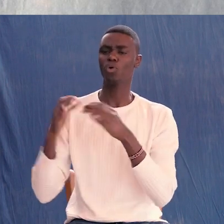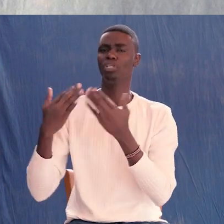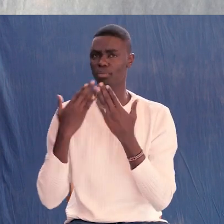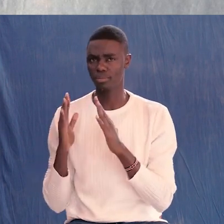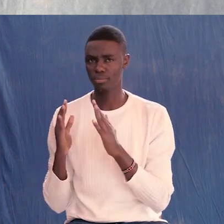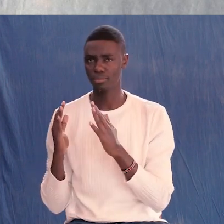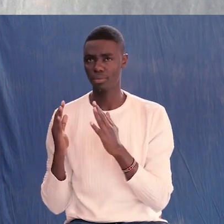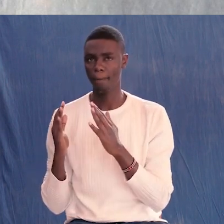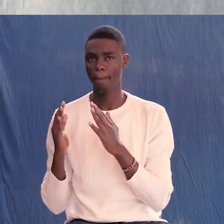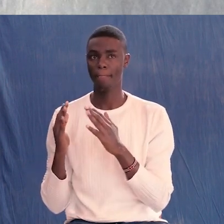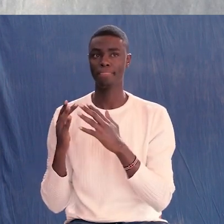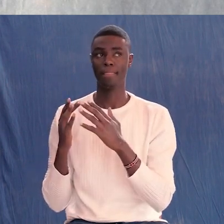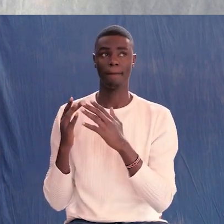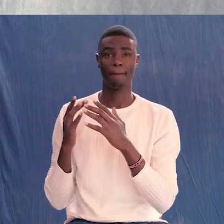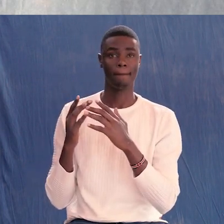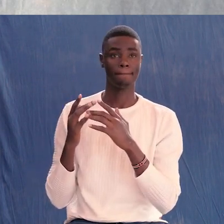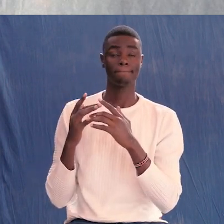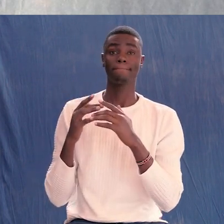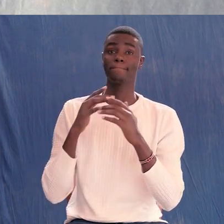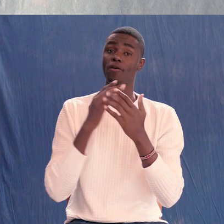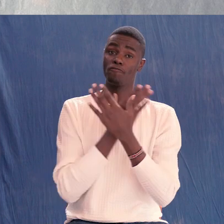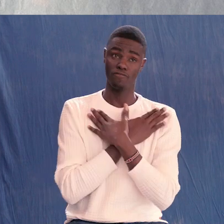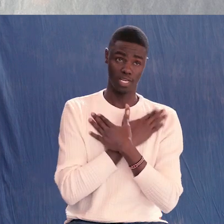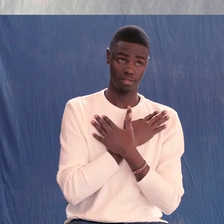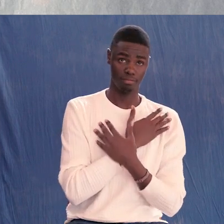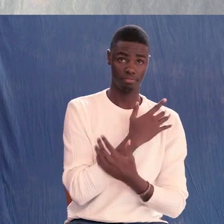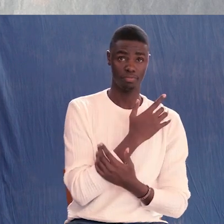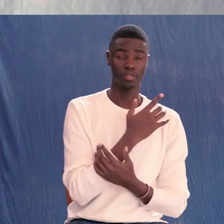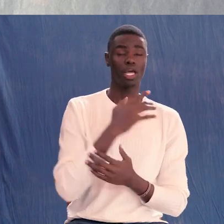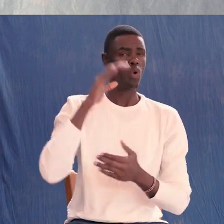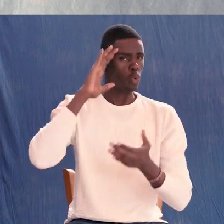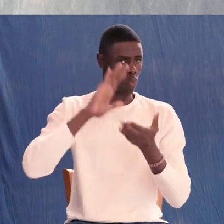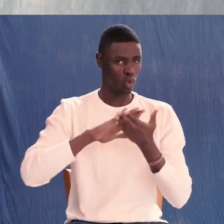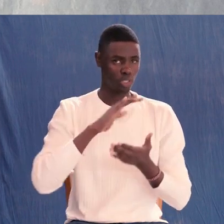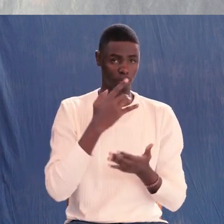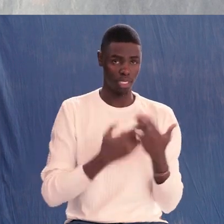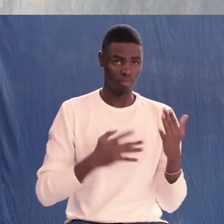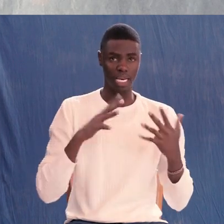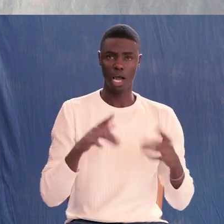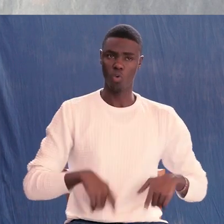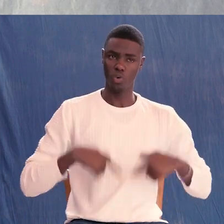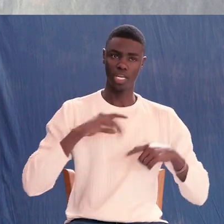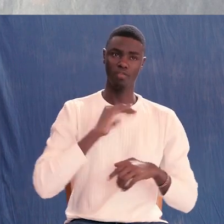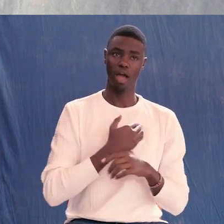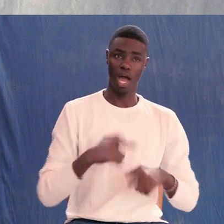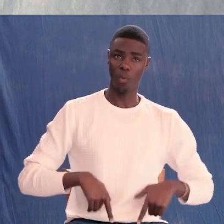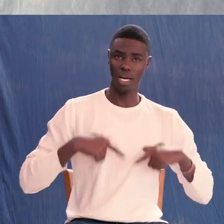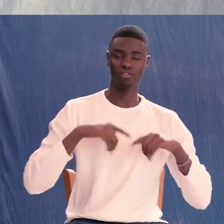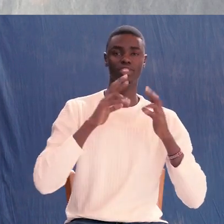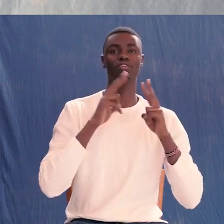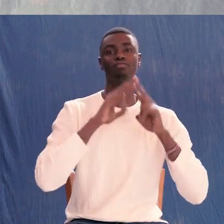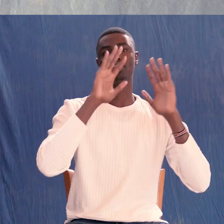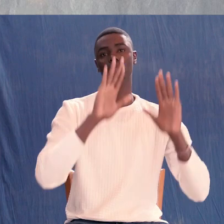Let's have community. Friends, what we believe and how we live our lives matters.